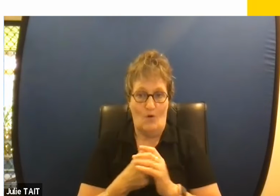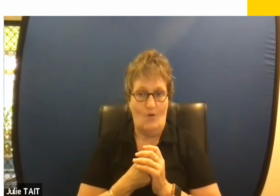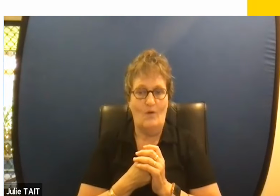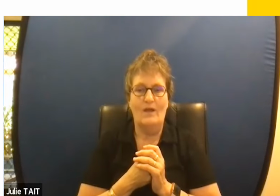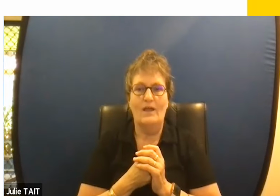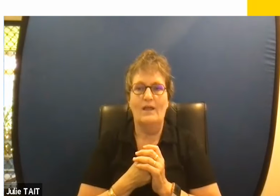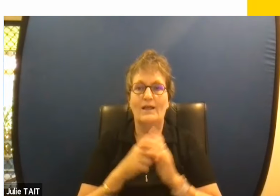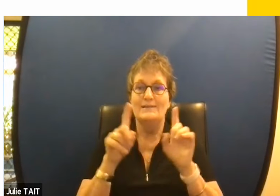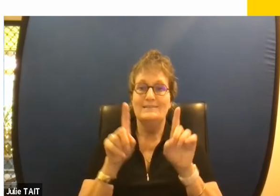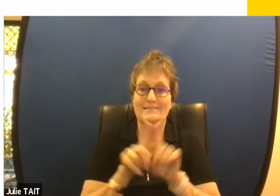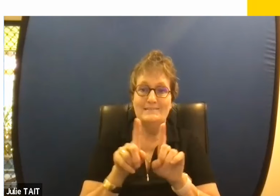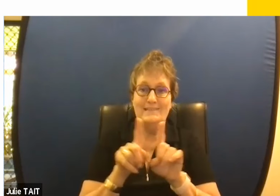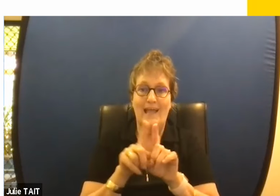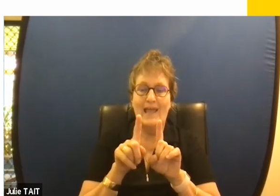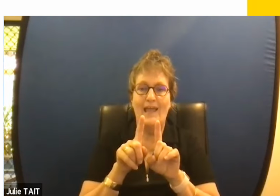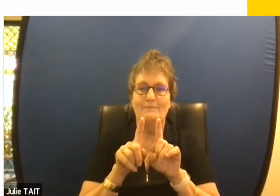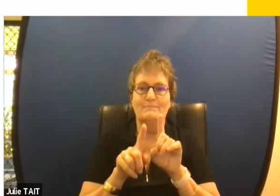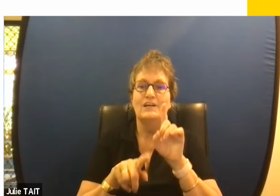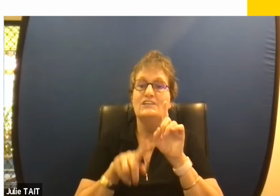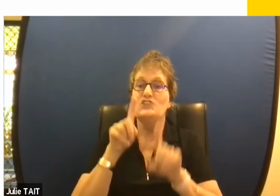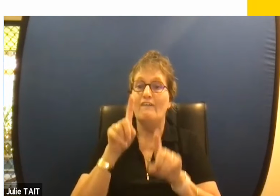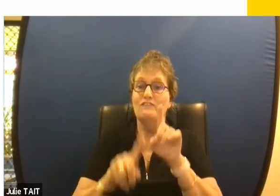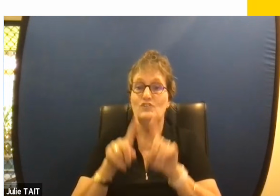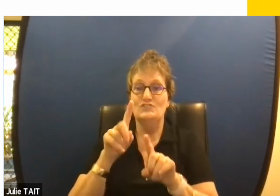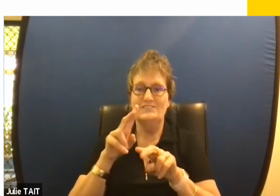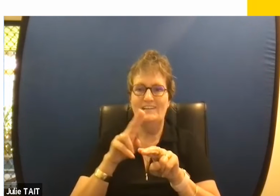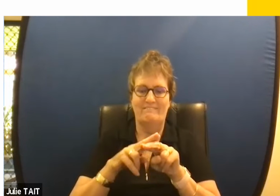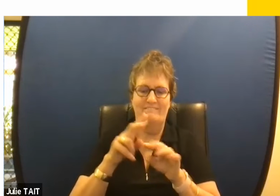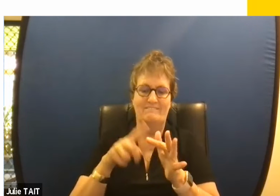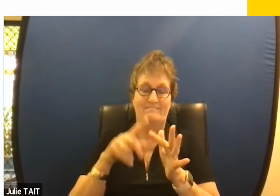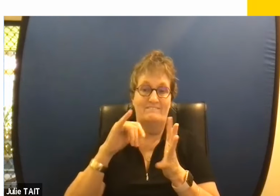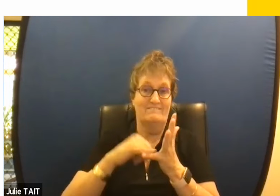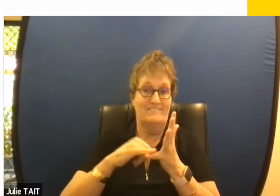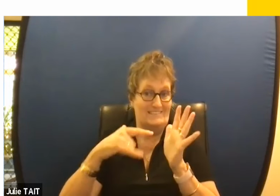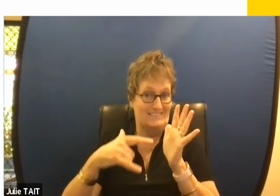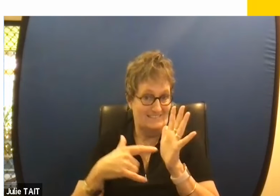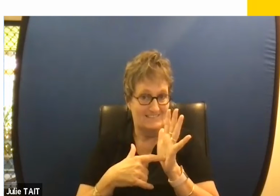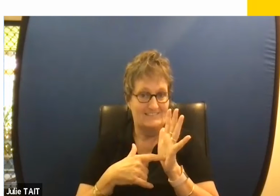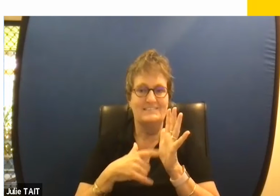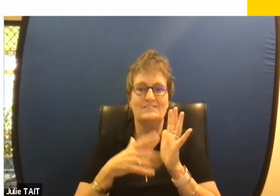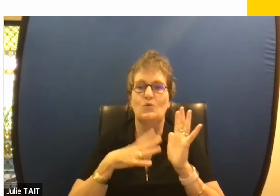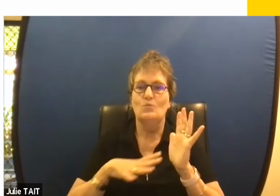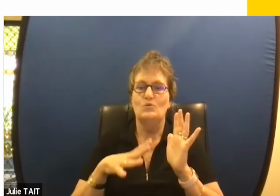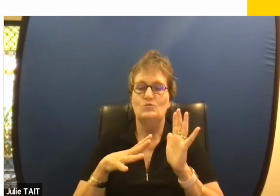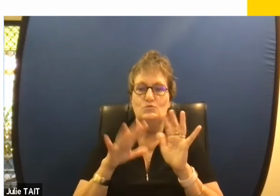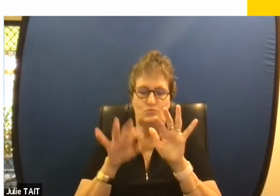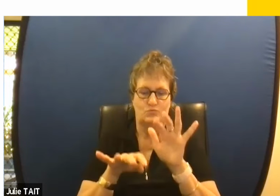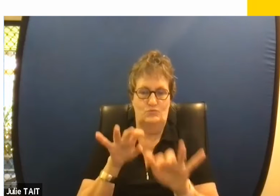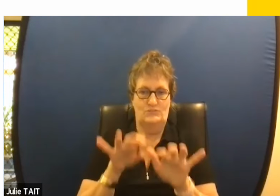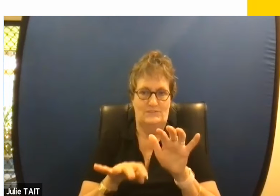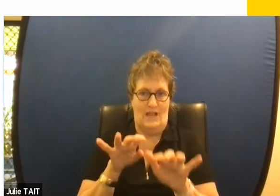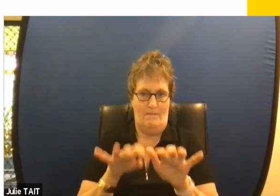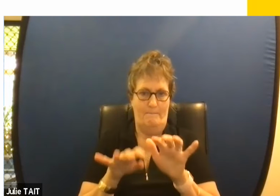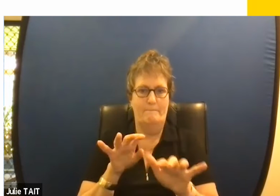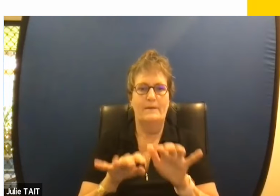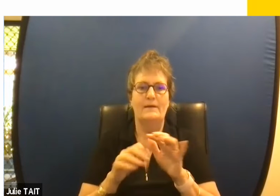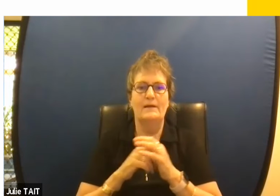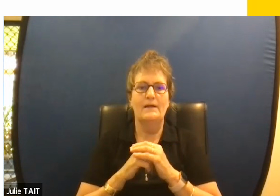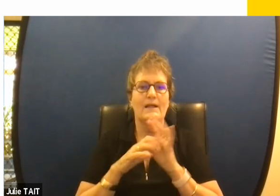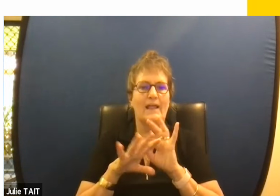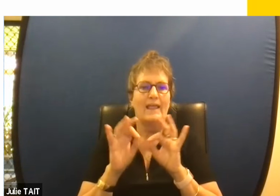at the same Diversity Fest. So I would like to type in the register link